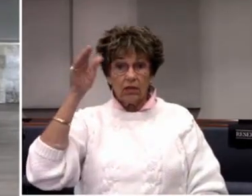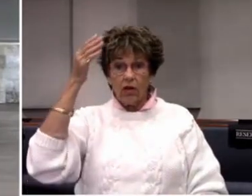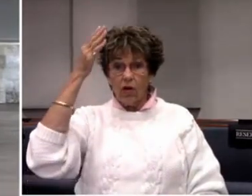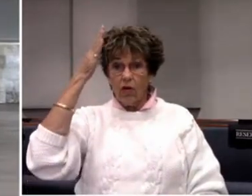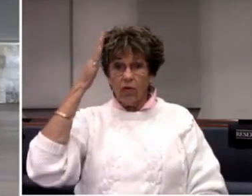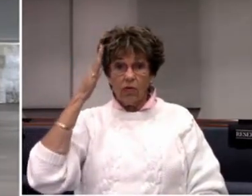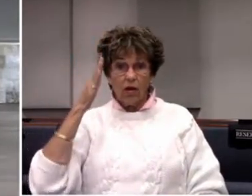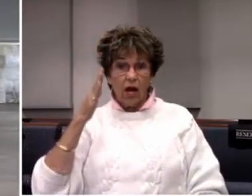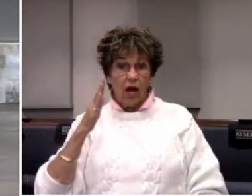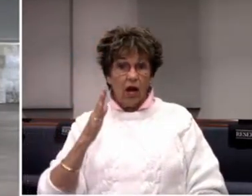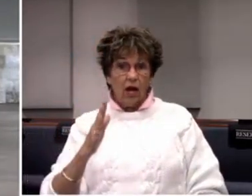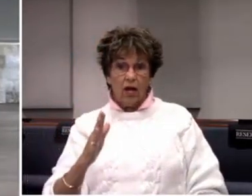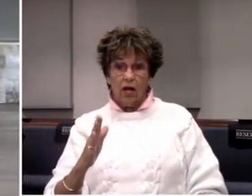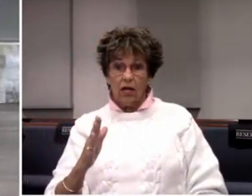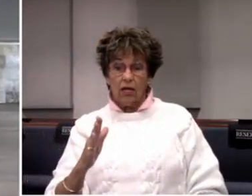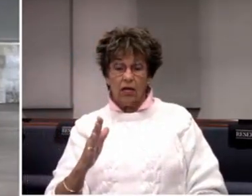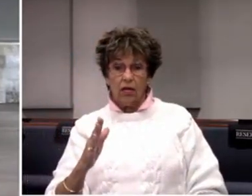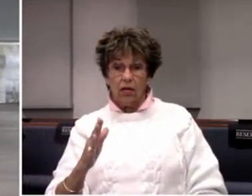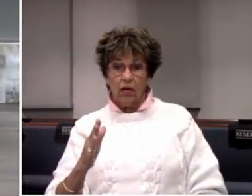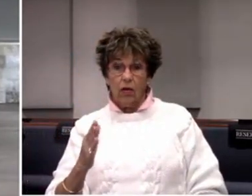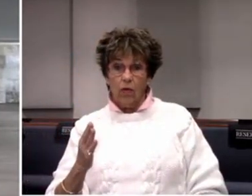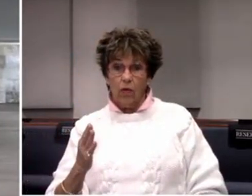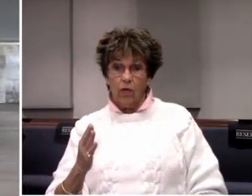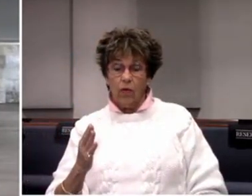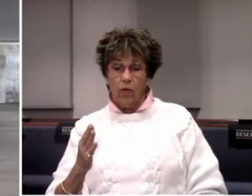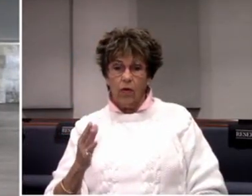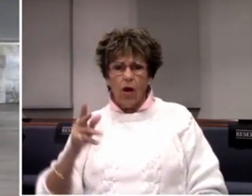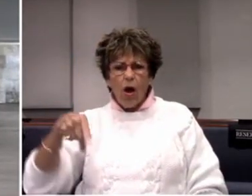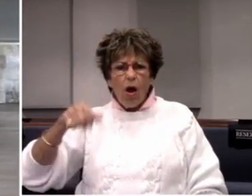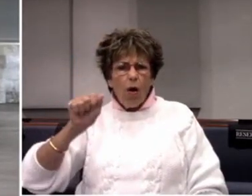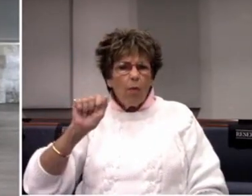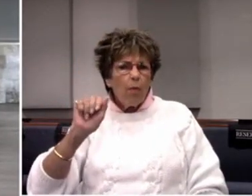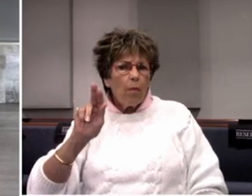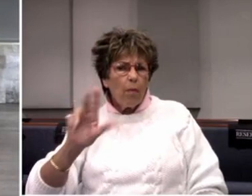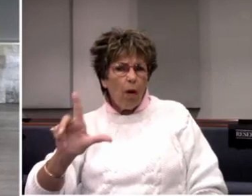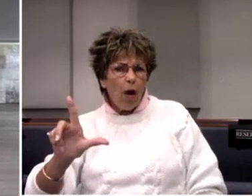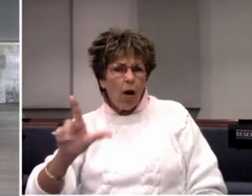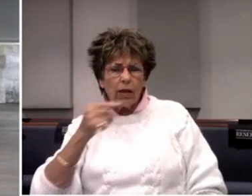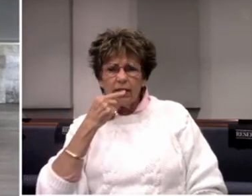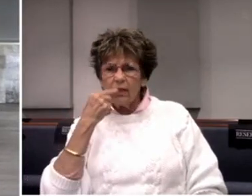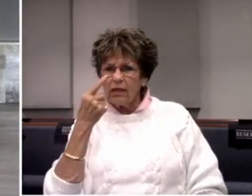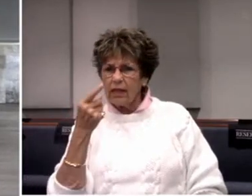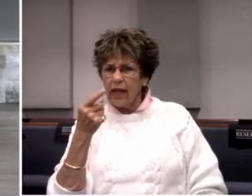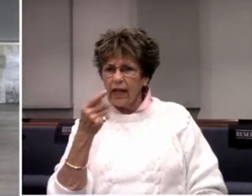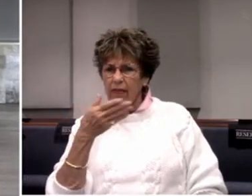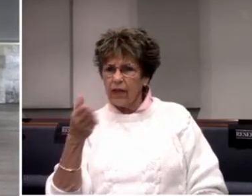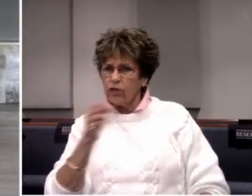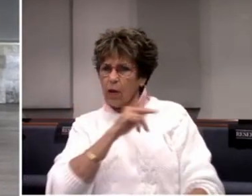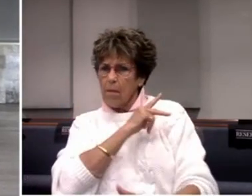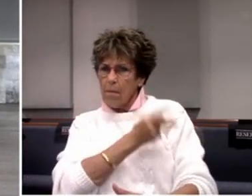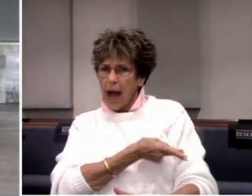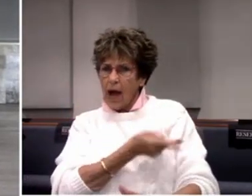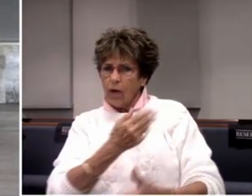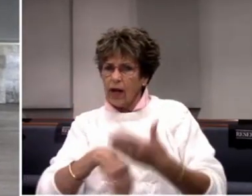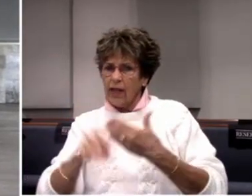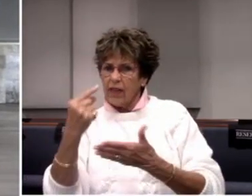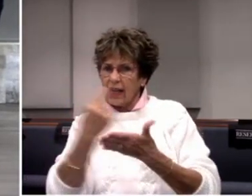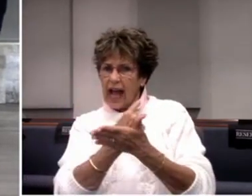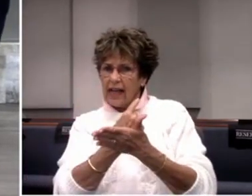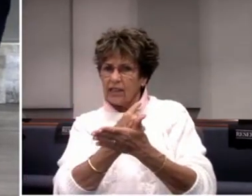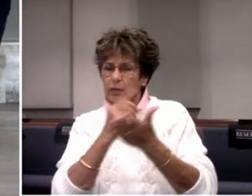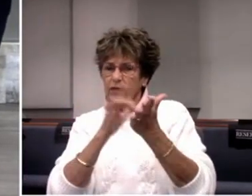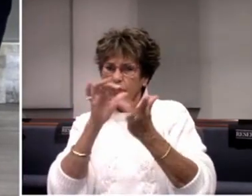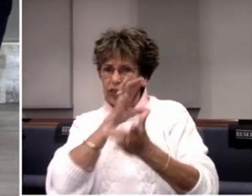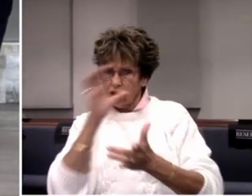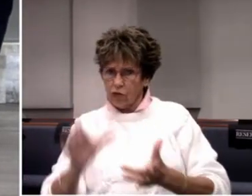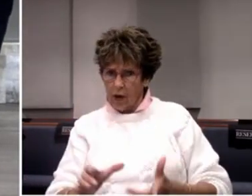So this idea that Paul's after us, now remember, Paul is saying there is power in the gospel of Jesus Christ. If you